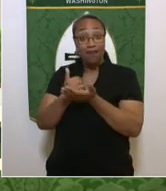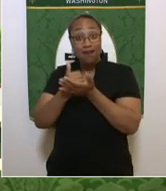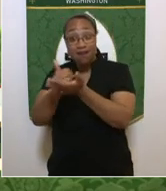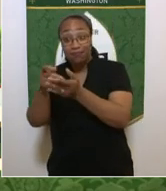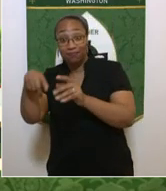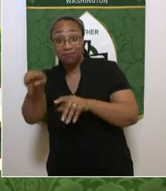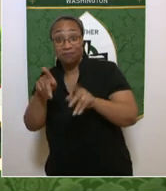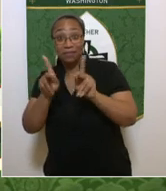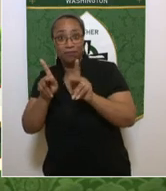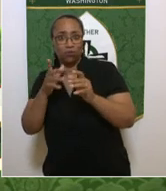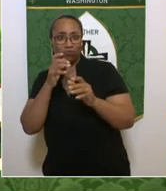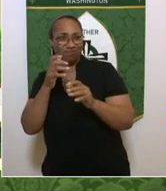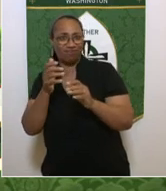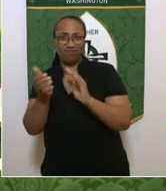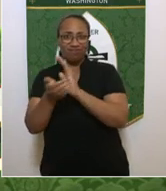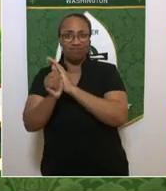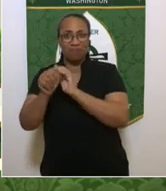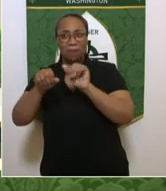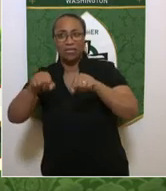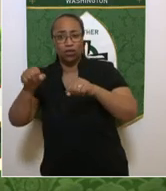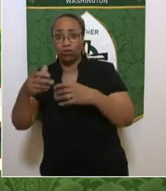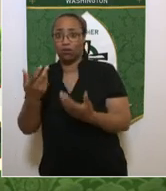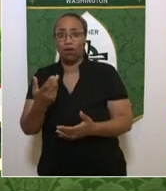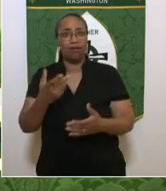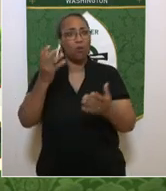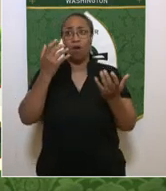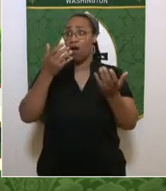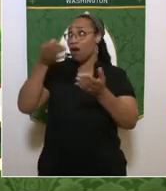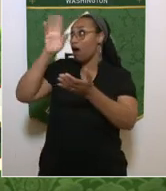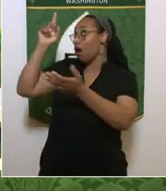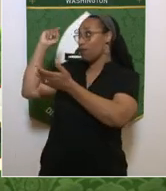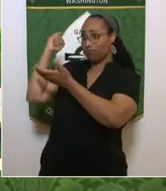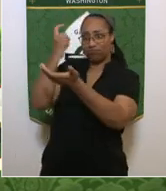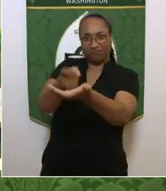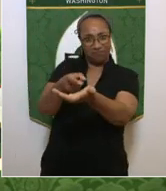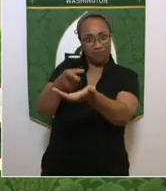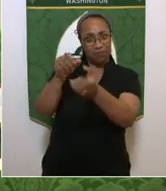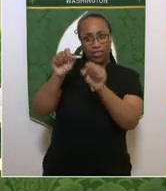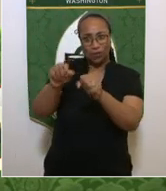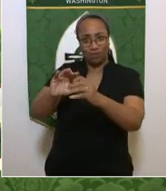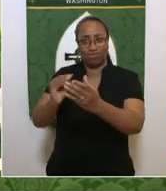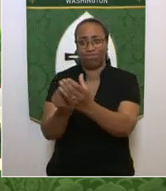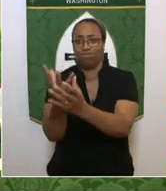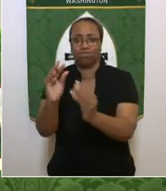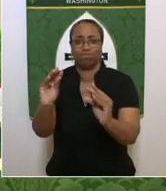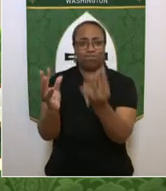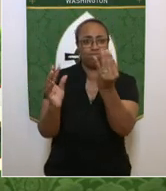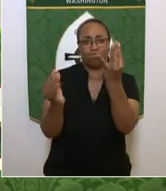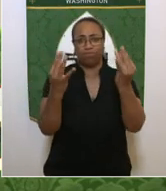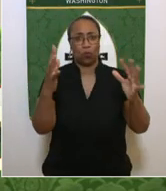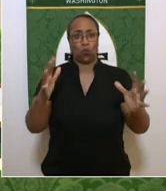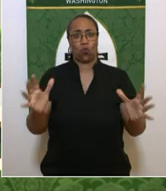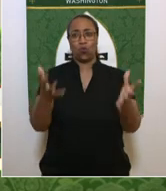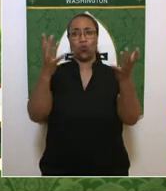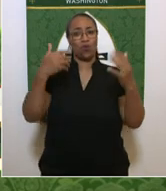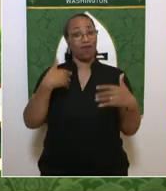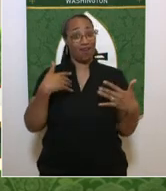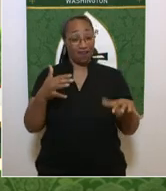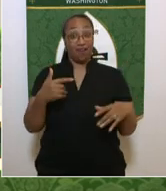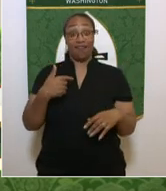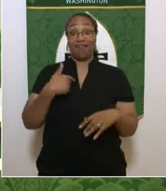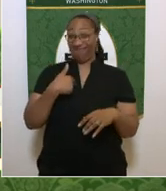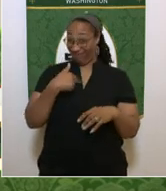So I've been privileged to have been elected mayor 3 times, and that's a long time.